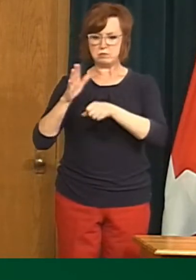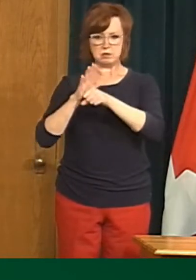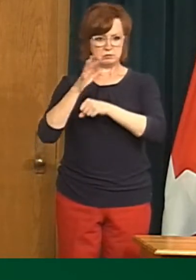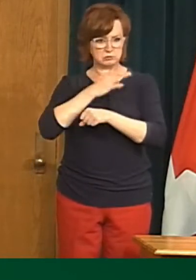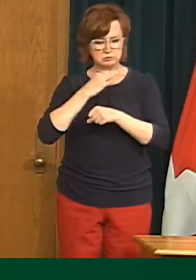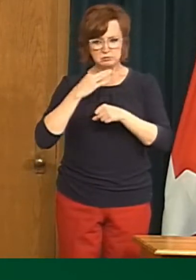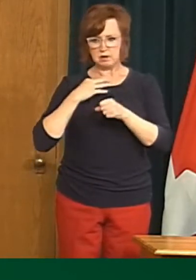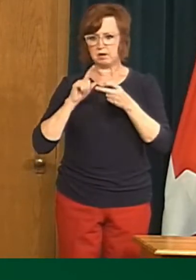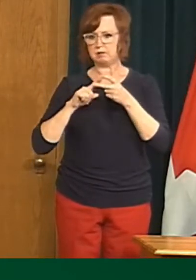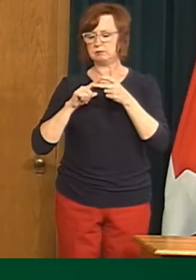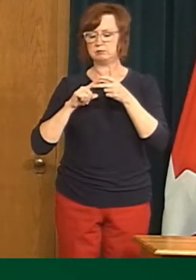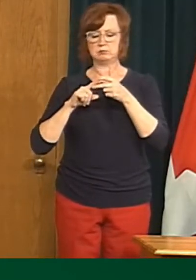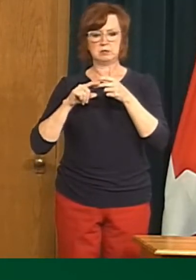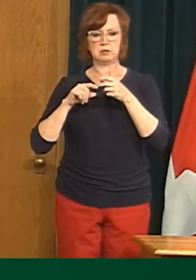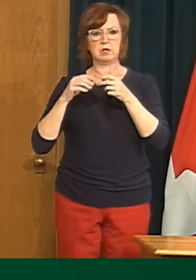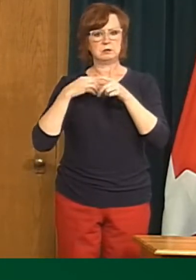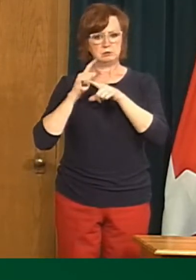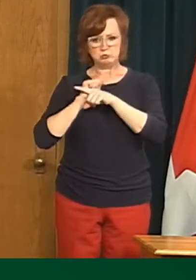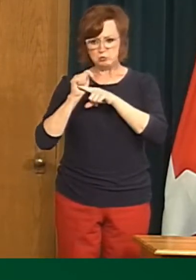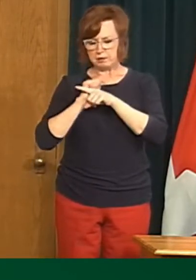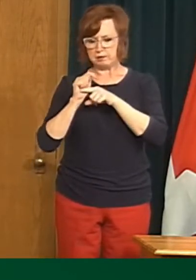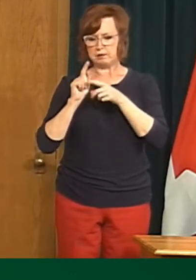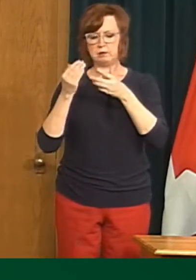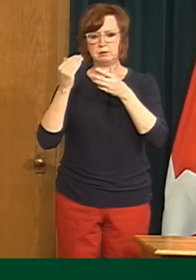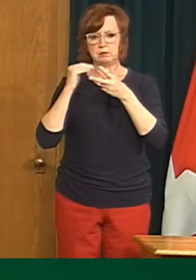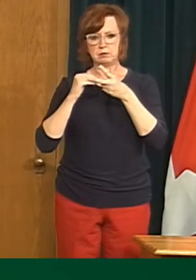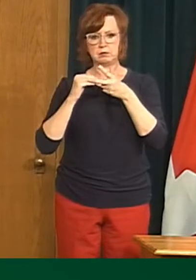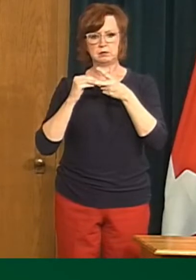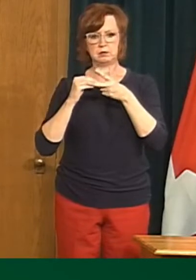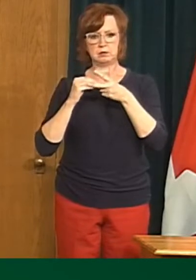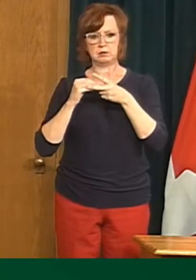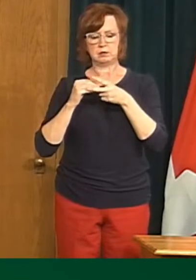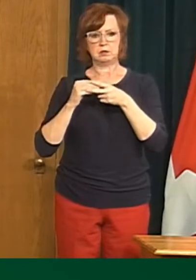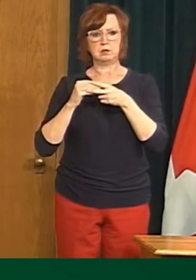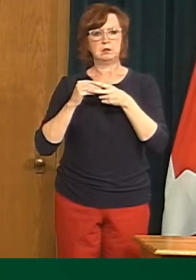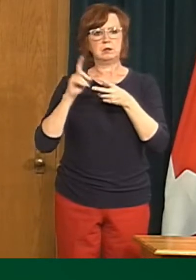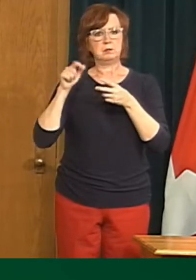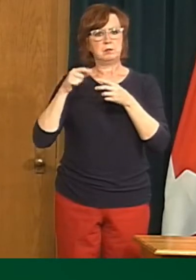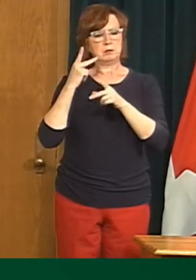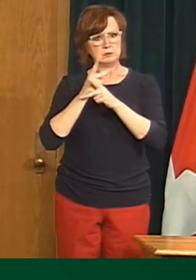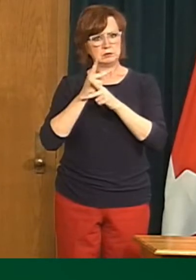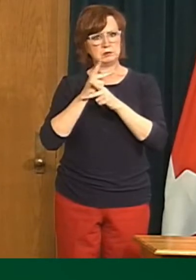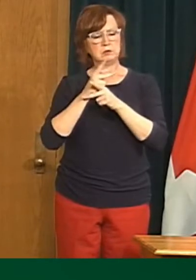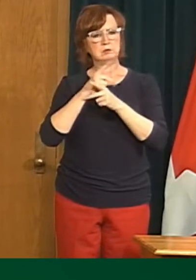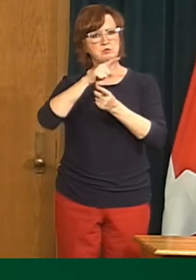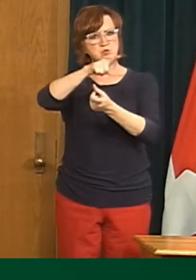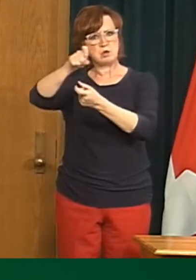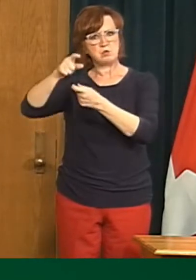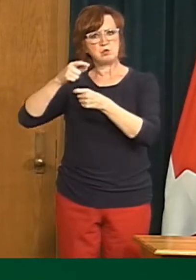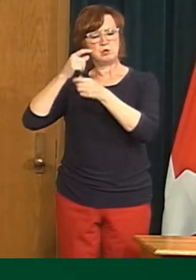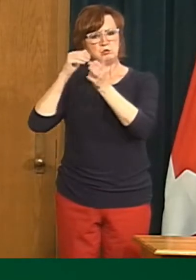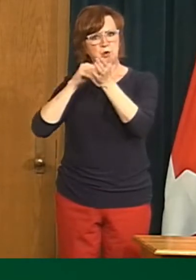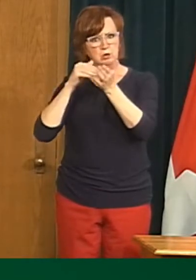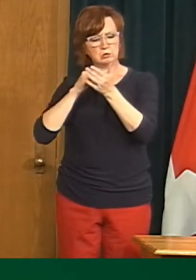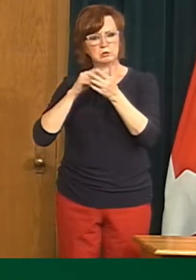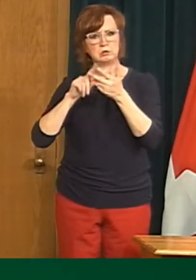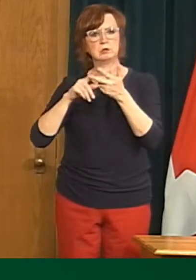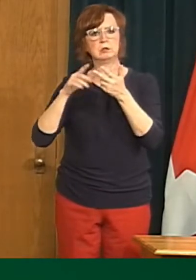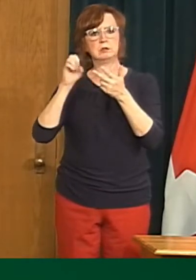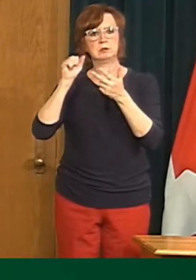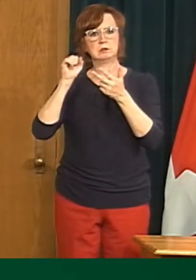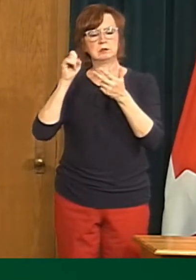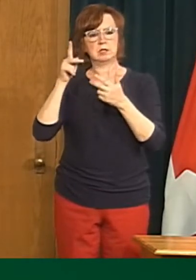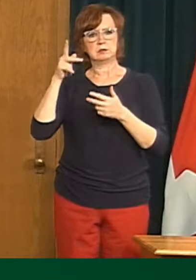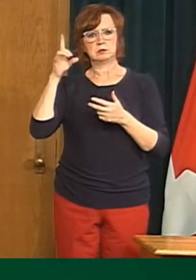health professionals through what started as a physician recruitment agency of Saskatchewan, went on to be a SAS Docs,